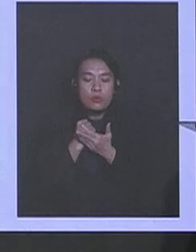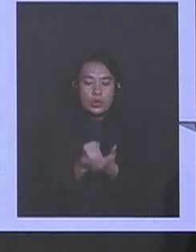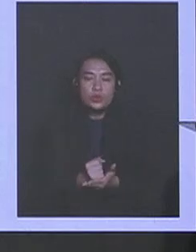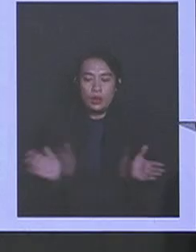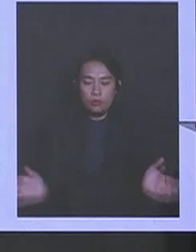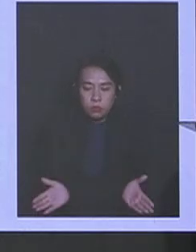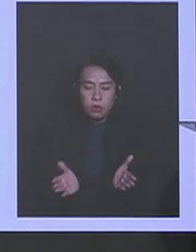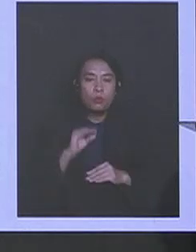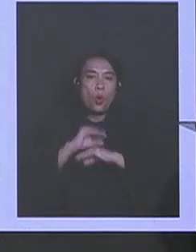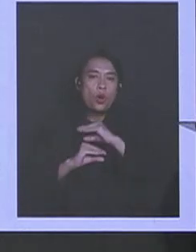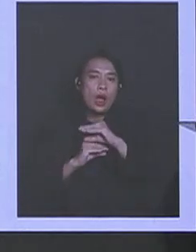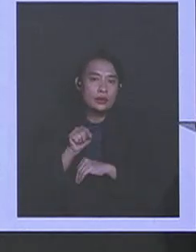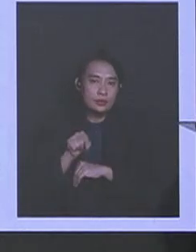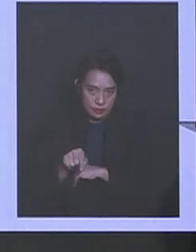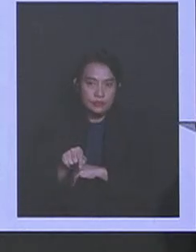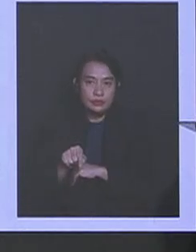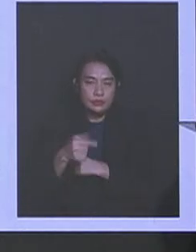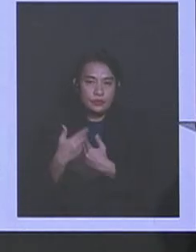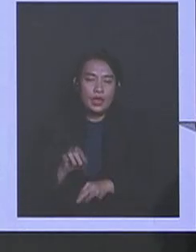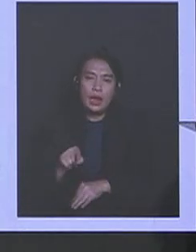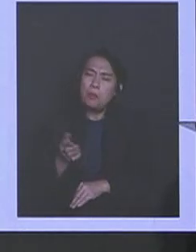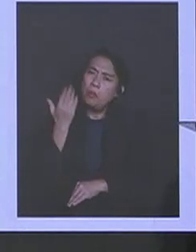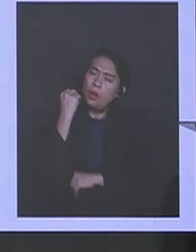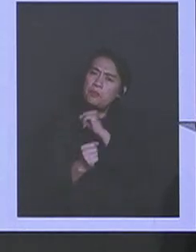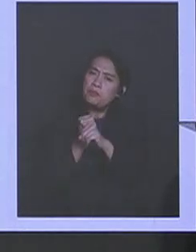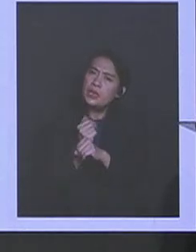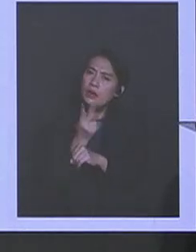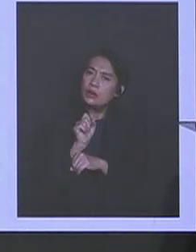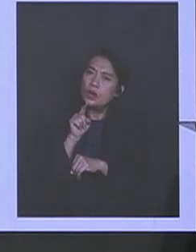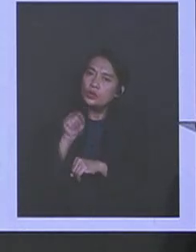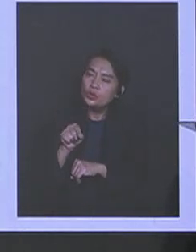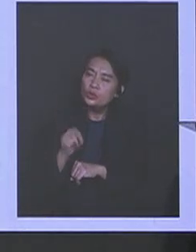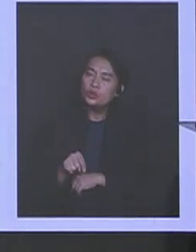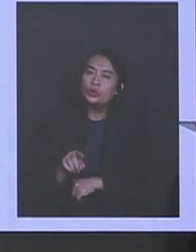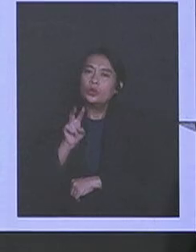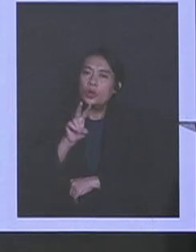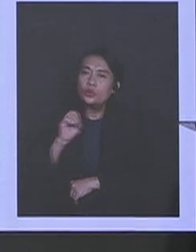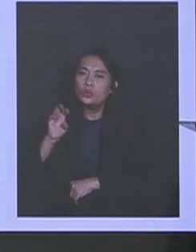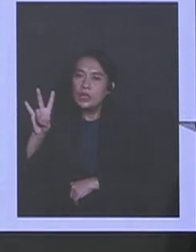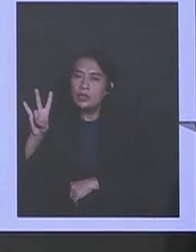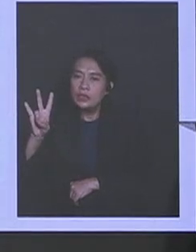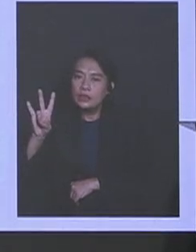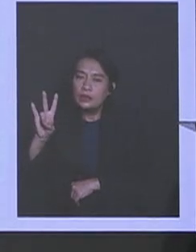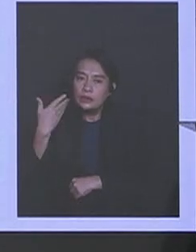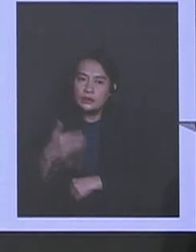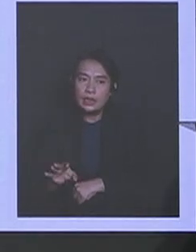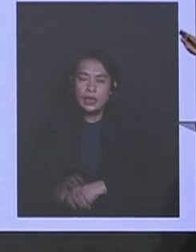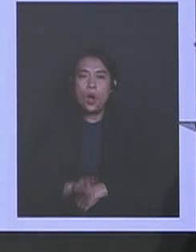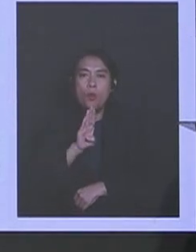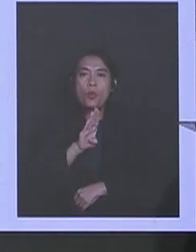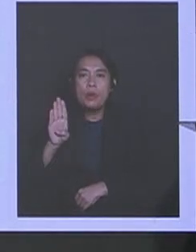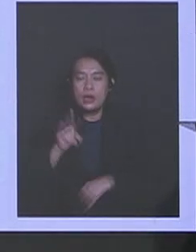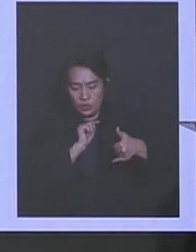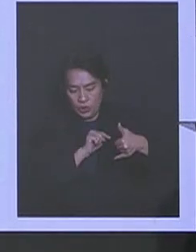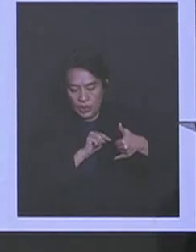it was 2007, when Bloomberg released Plan NYC, or Plan